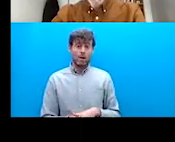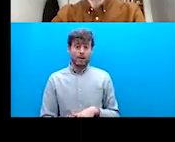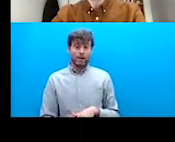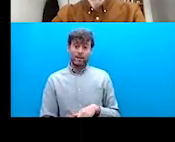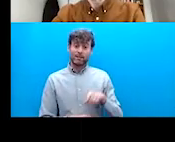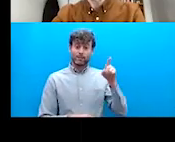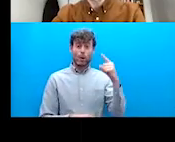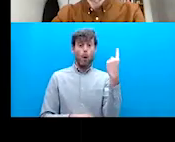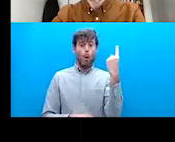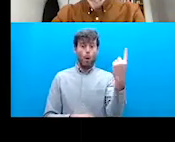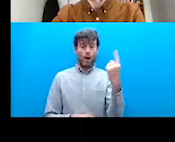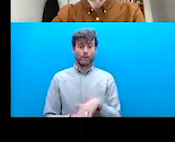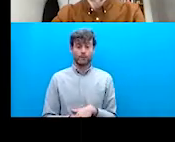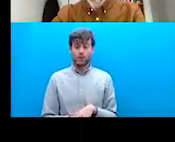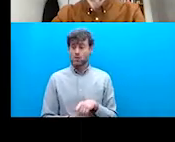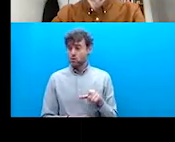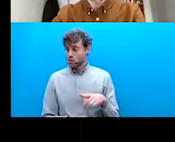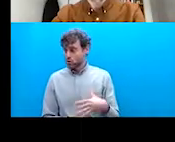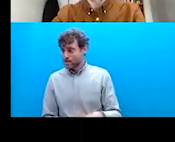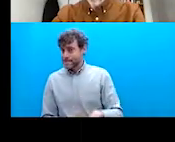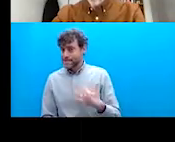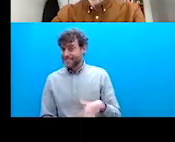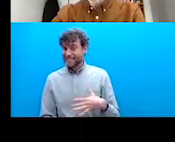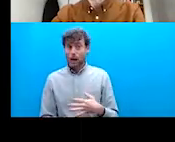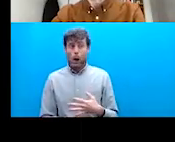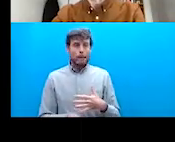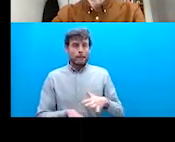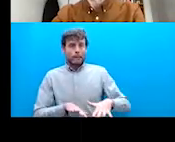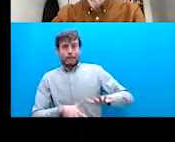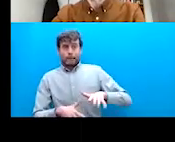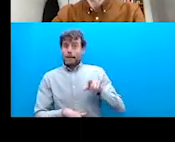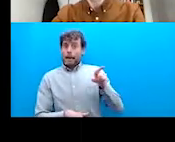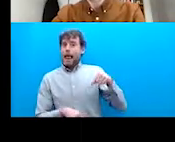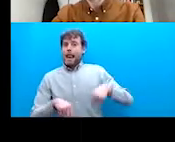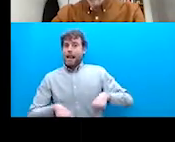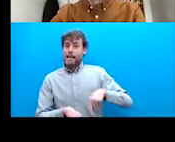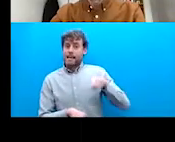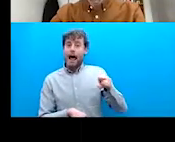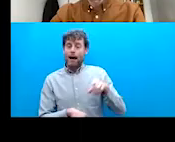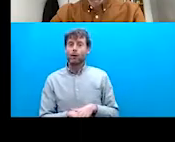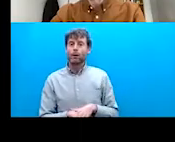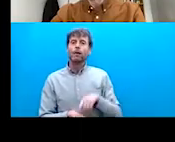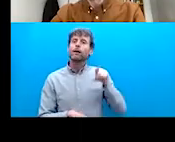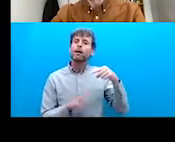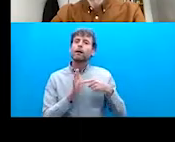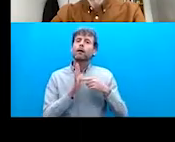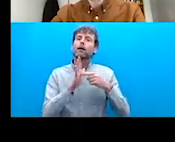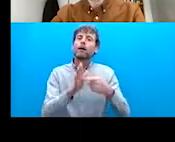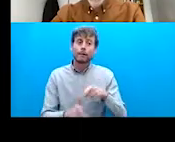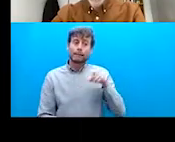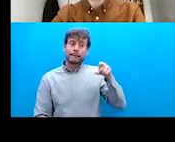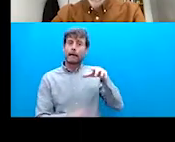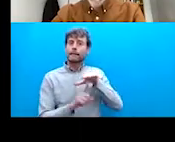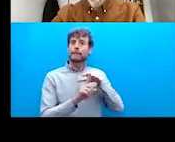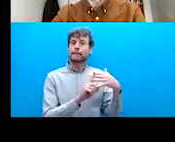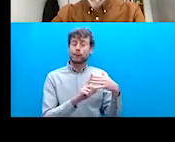an idiomatic meaning that the subject, he is in a difficult situation, and a compositional meaning